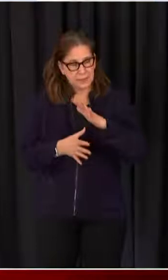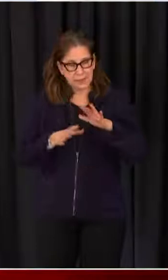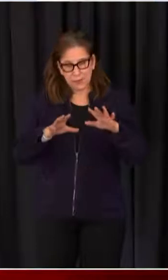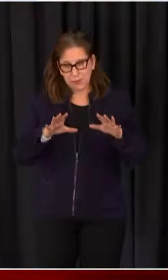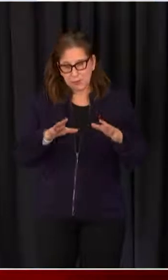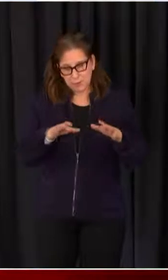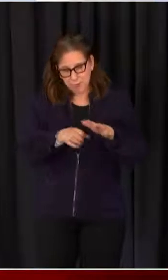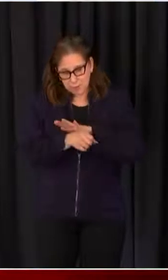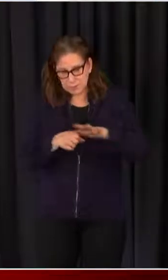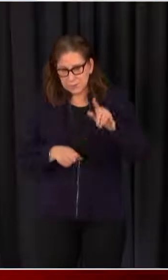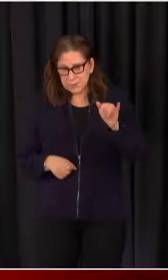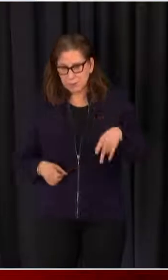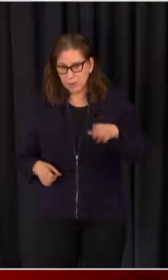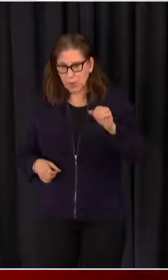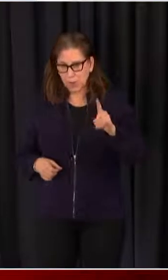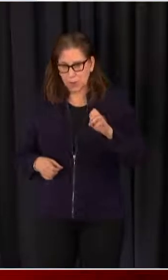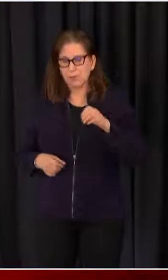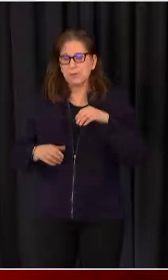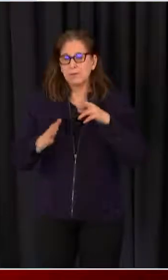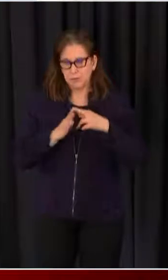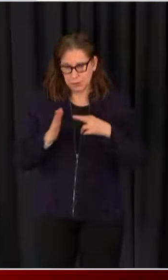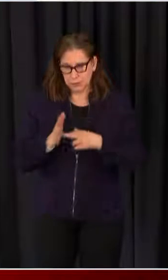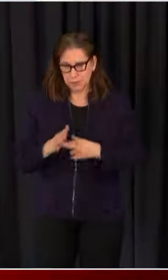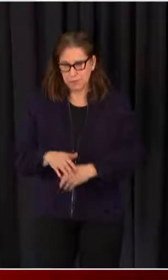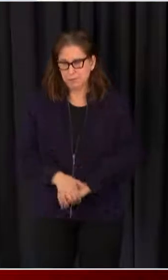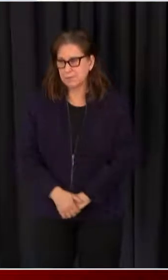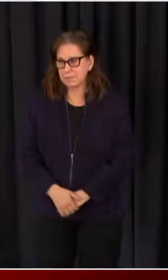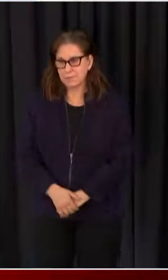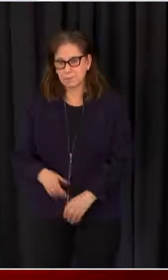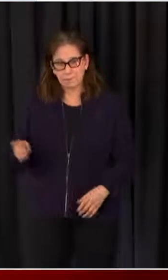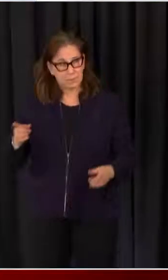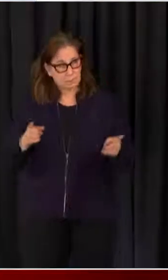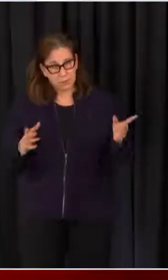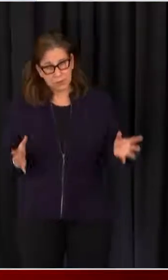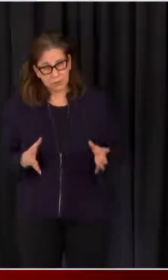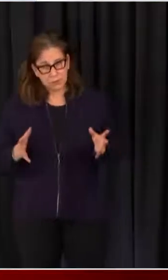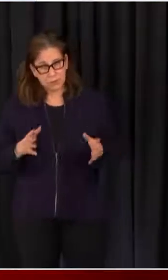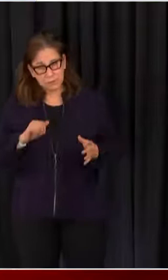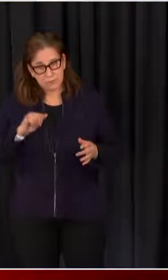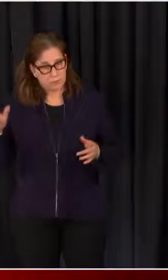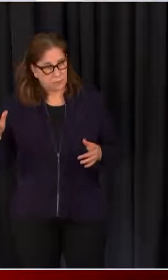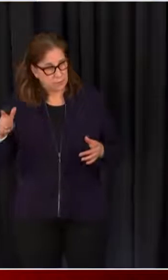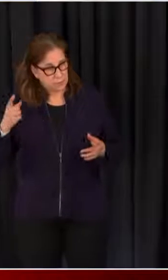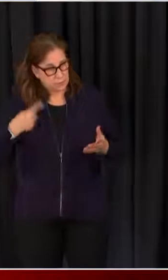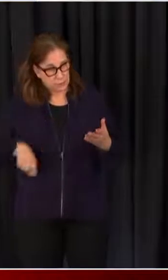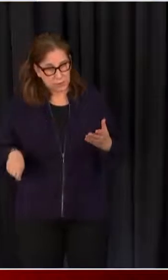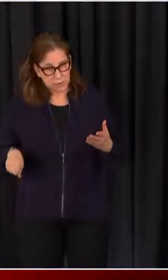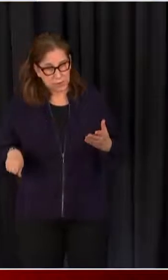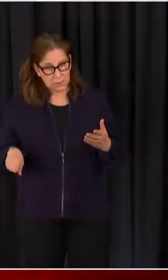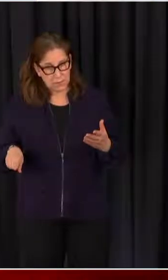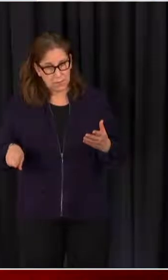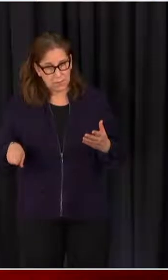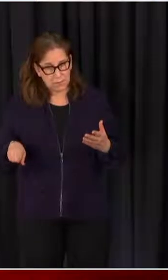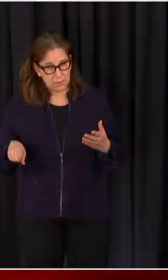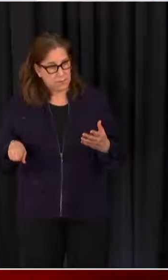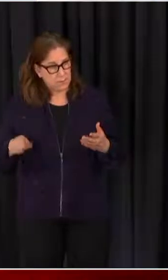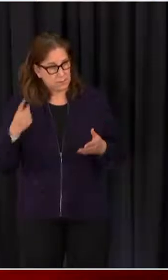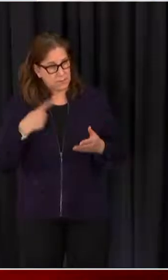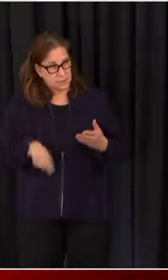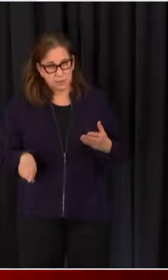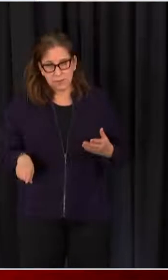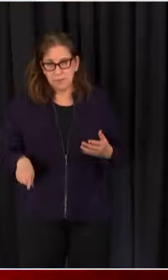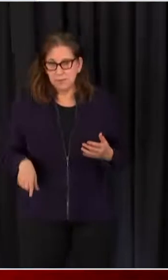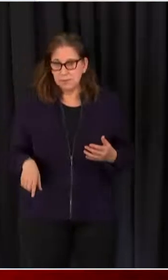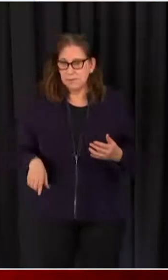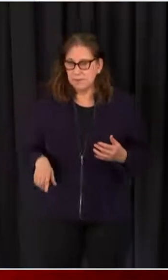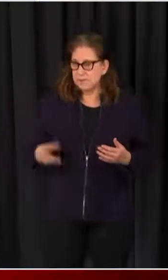registering factoring? And also I wanted to ask, are you encouraging everyone to pre-register next week? Can it handle the demand? Can